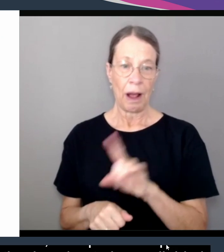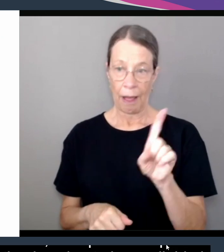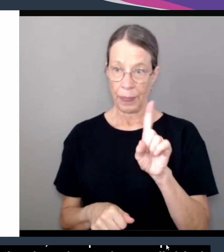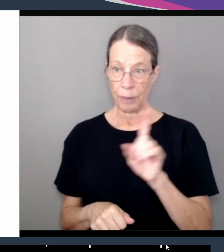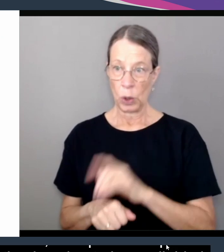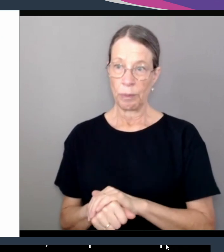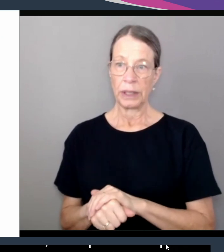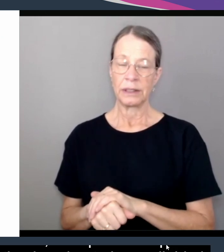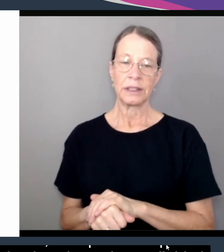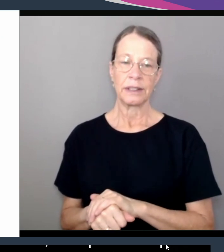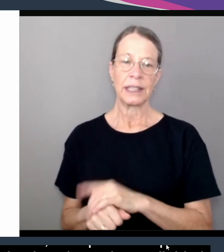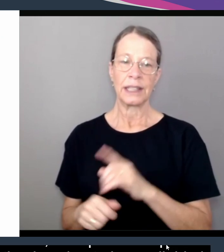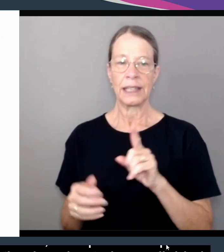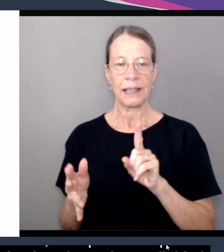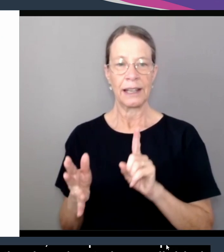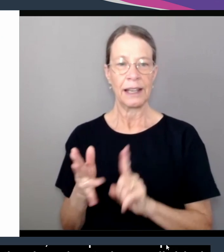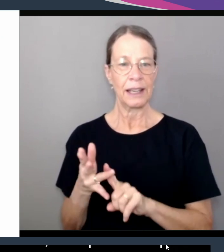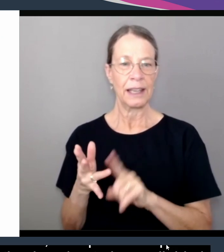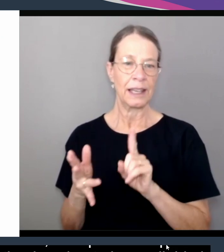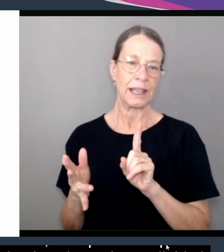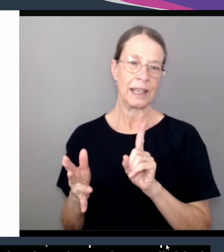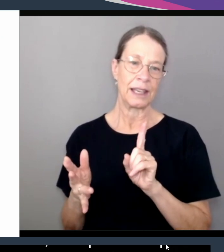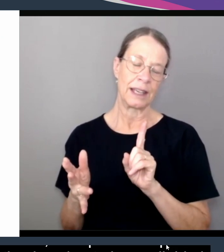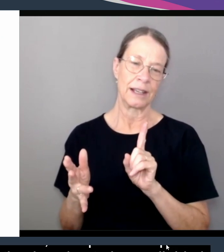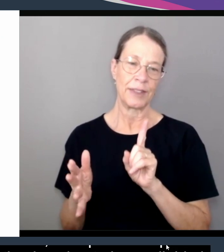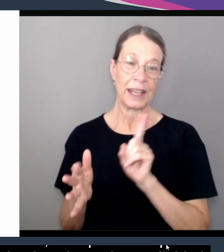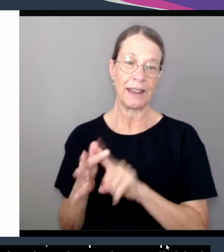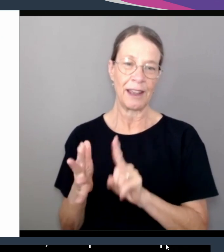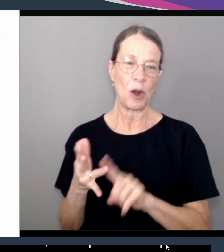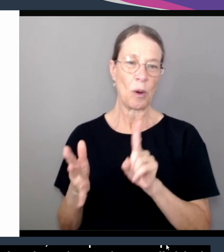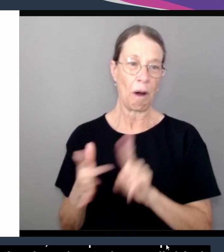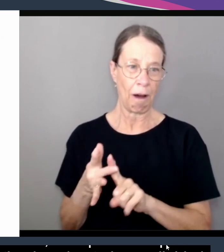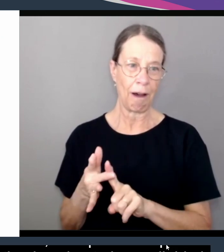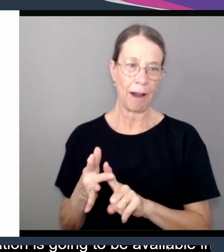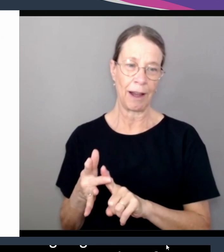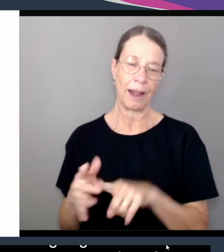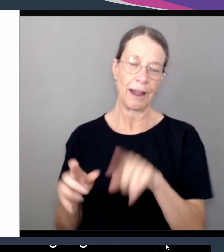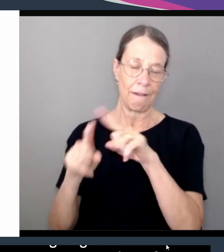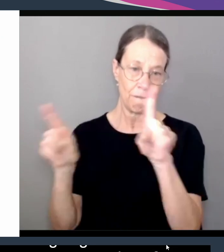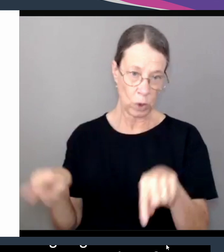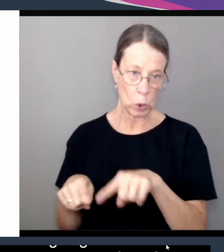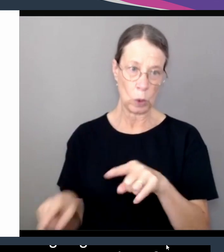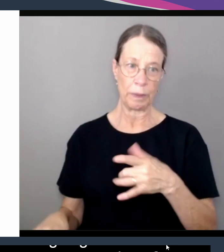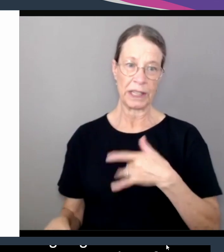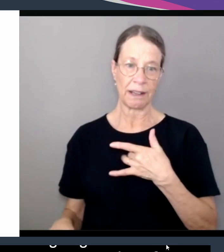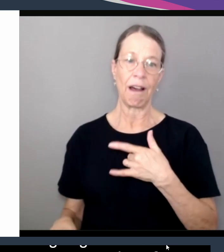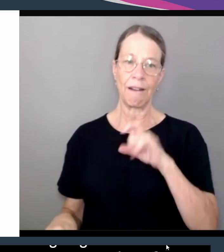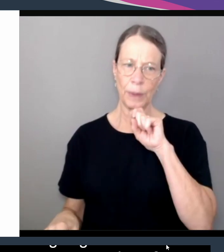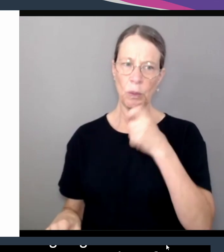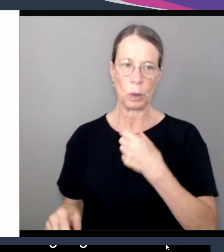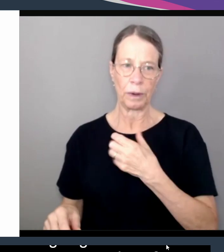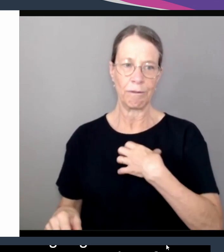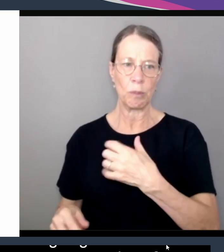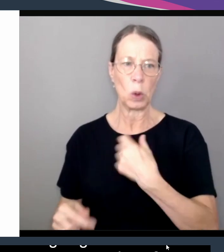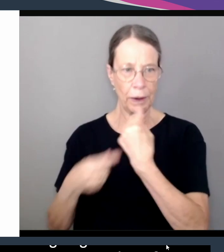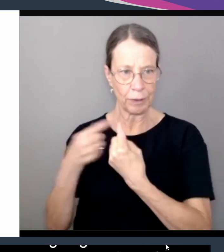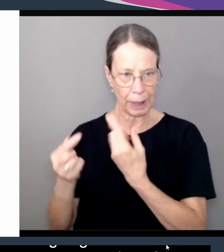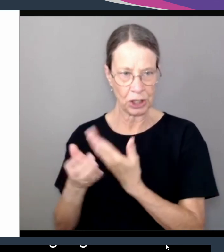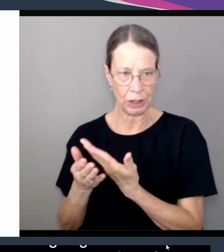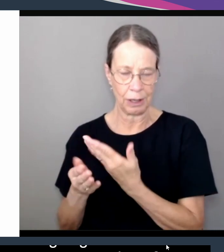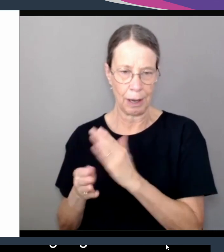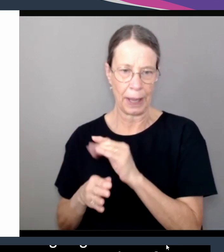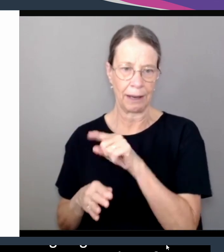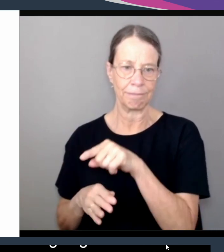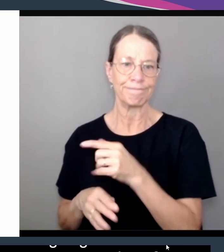And so feel free to pop your contact details in there. One of the most exciting opportunities